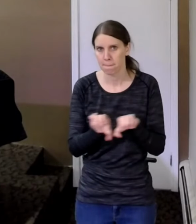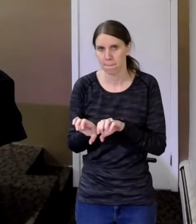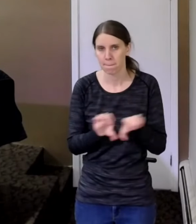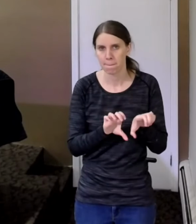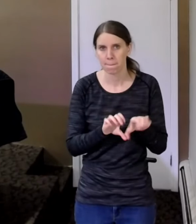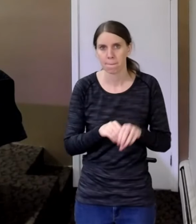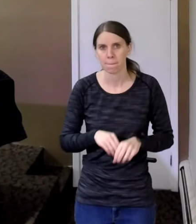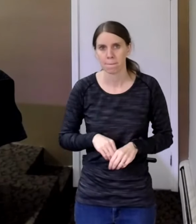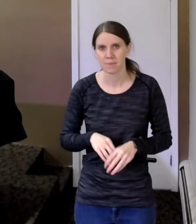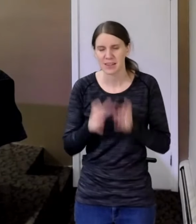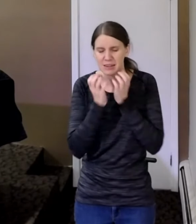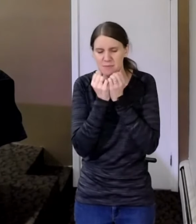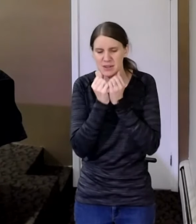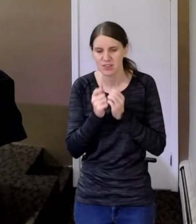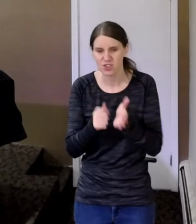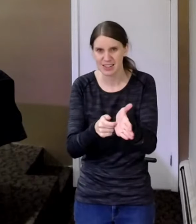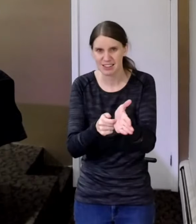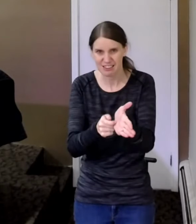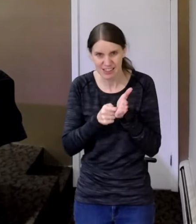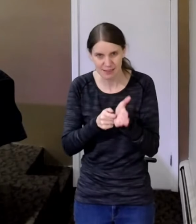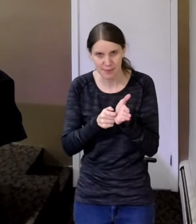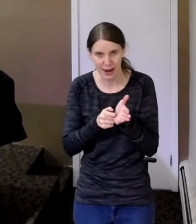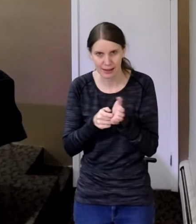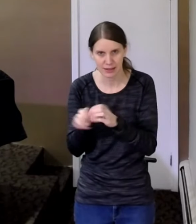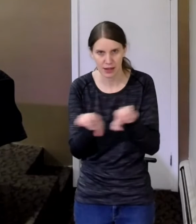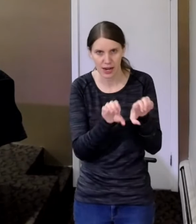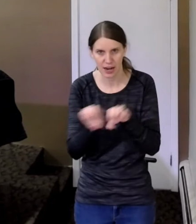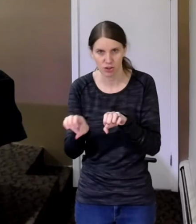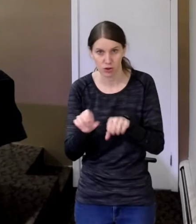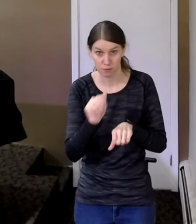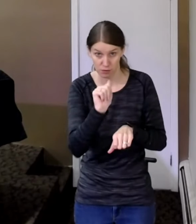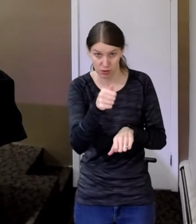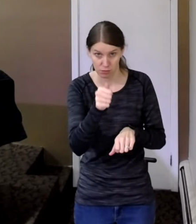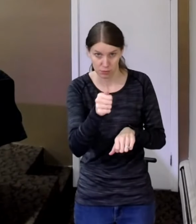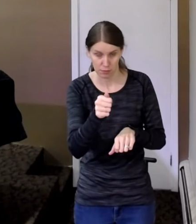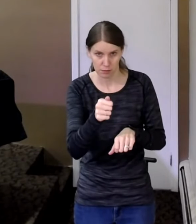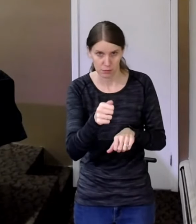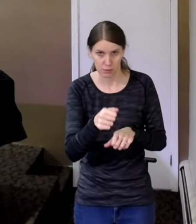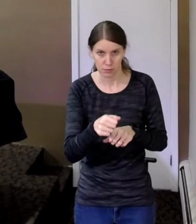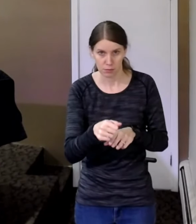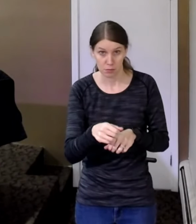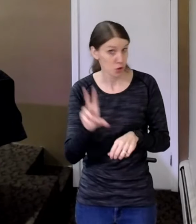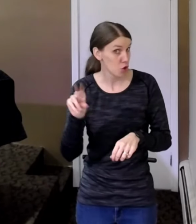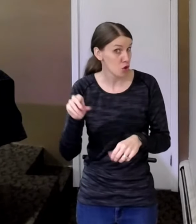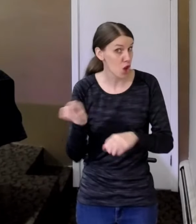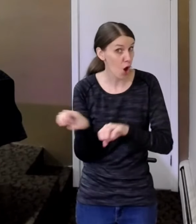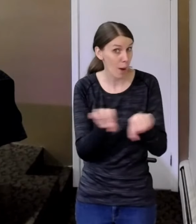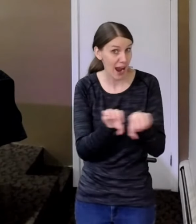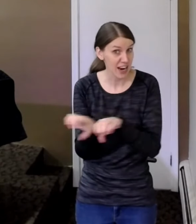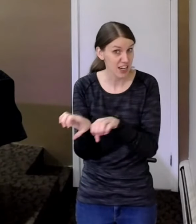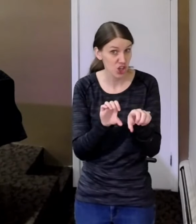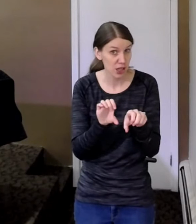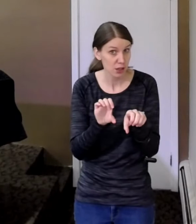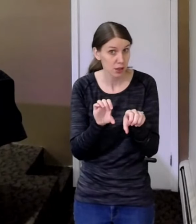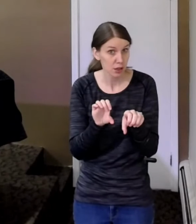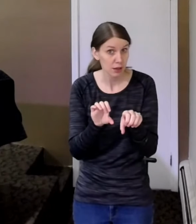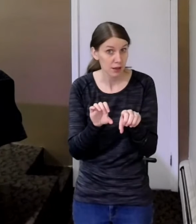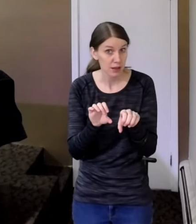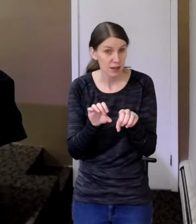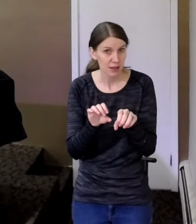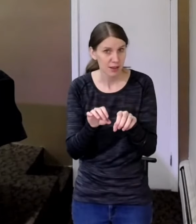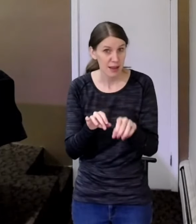Compassion demands an action on your part. If there is no action associated with it, it may be